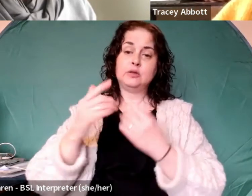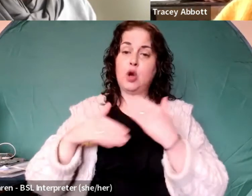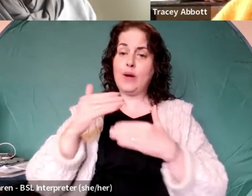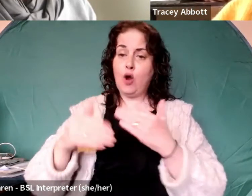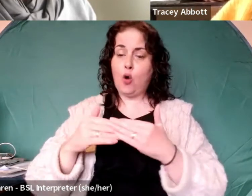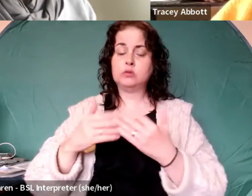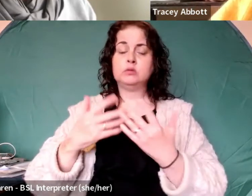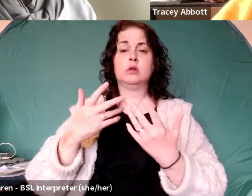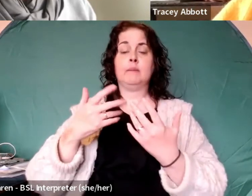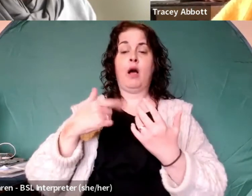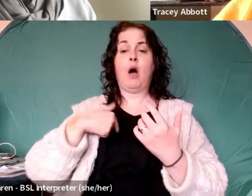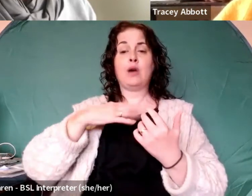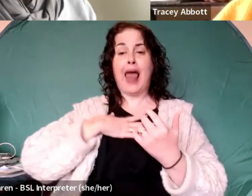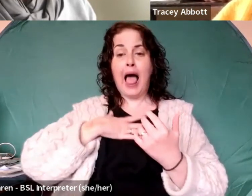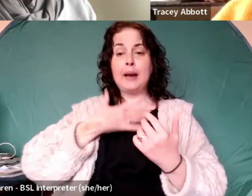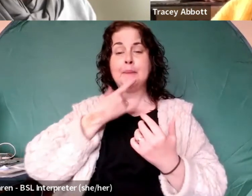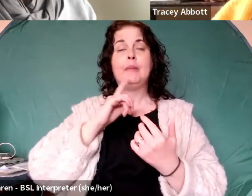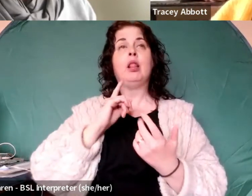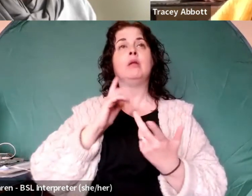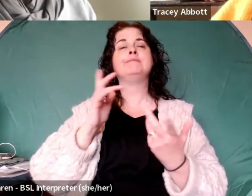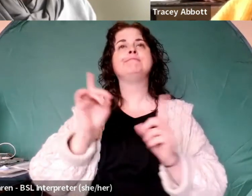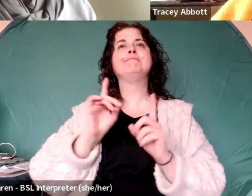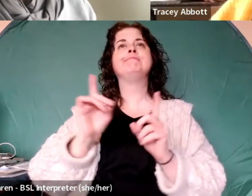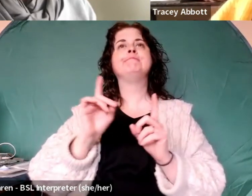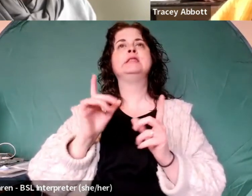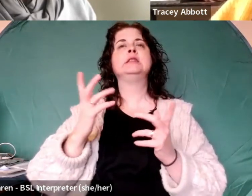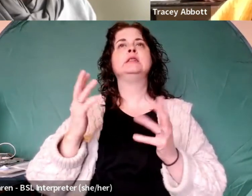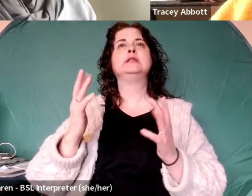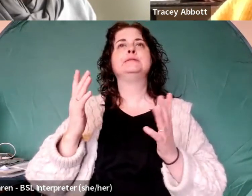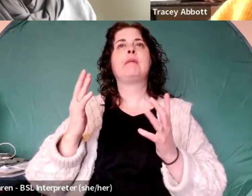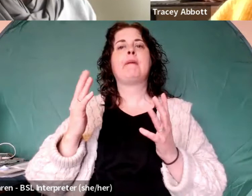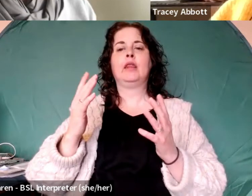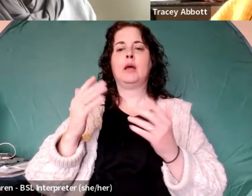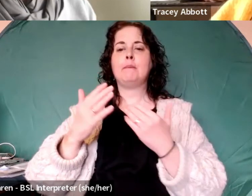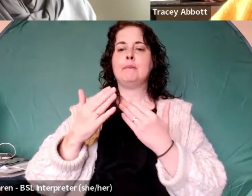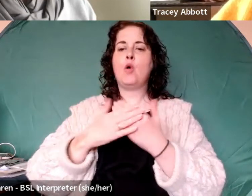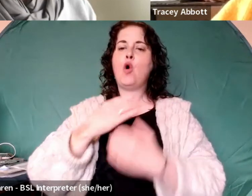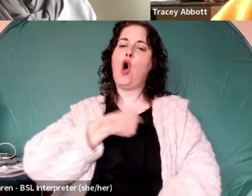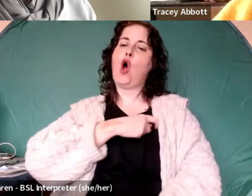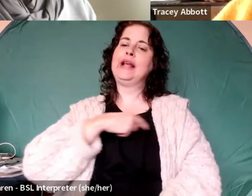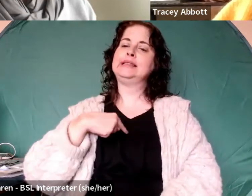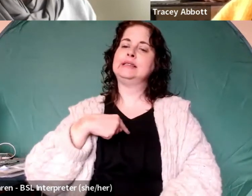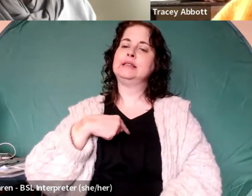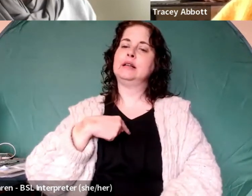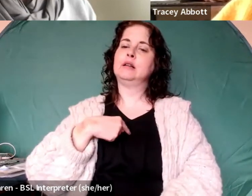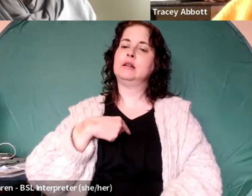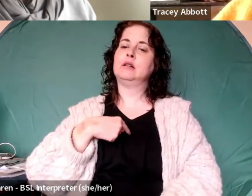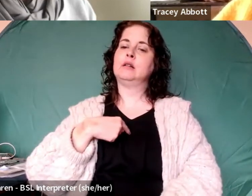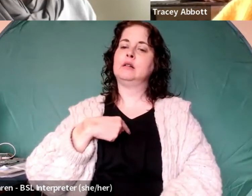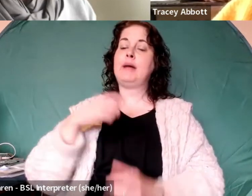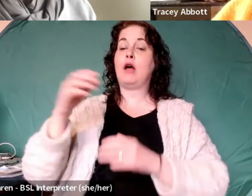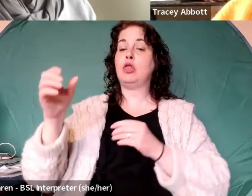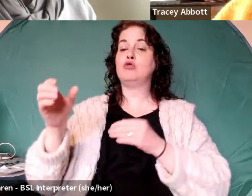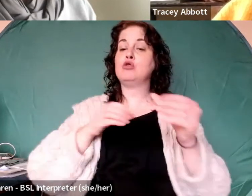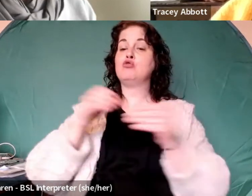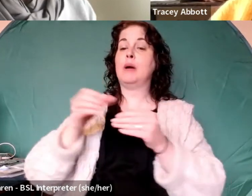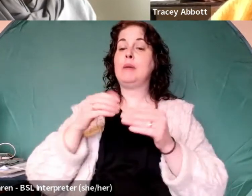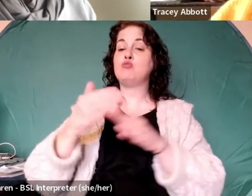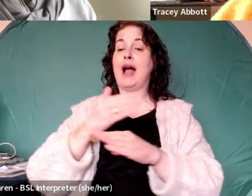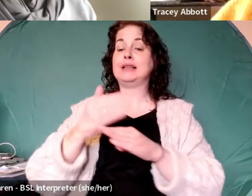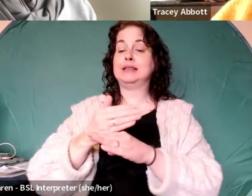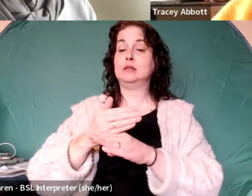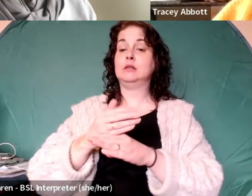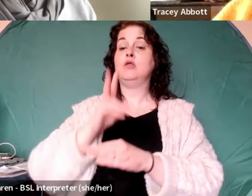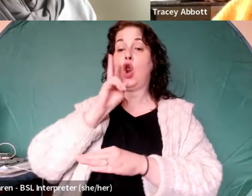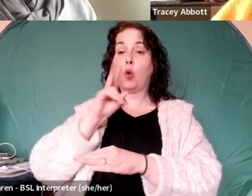But I really would like people to be more honest, even if they don't do it openly, about the recruitment practices, and actually